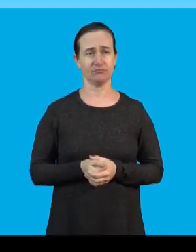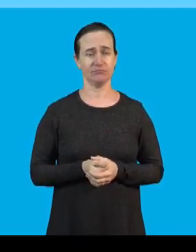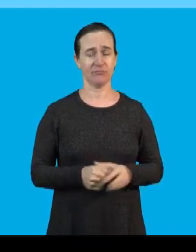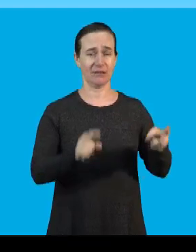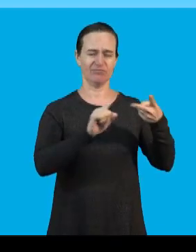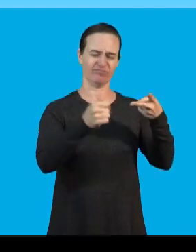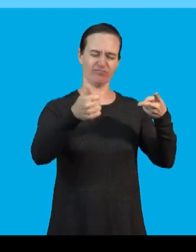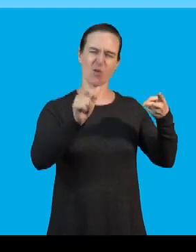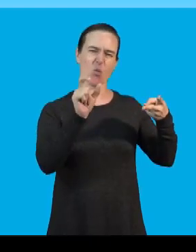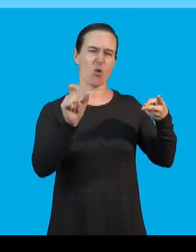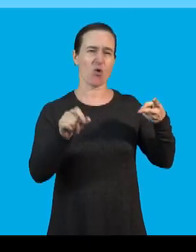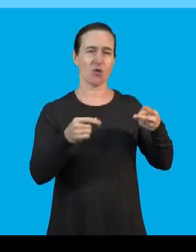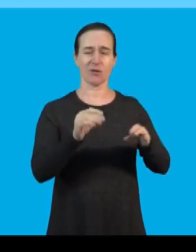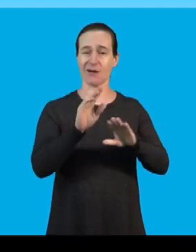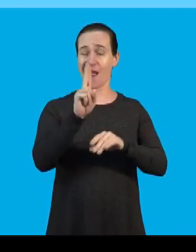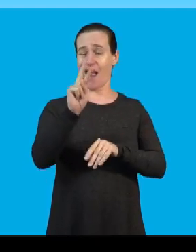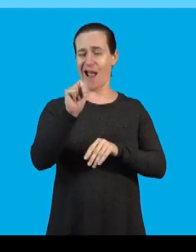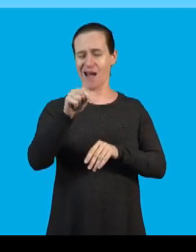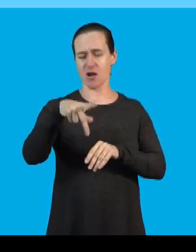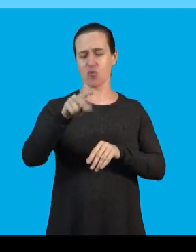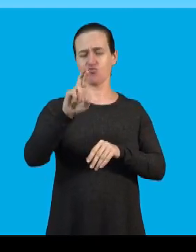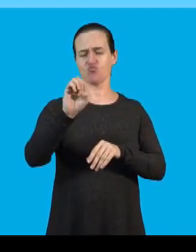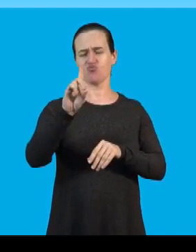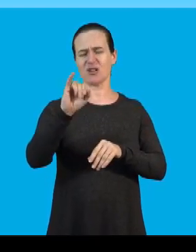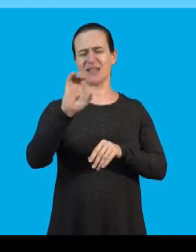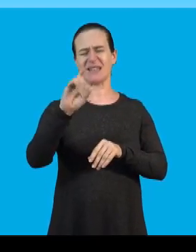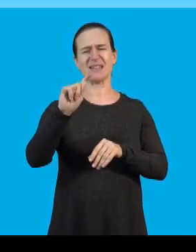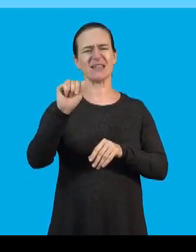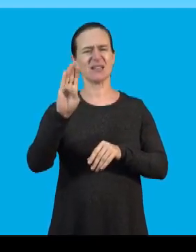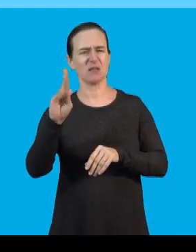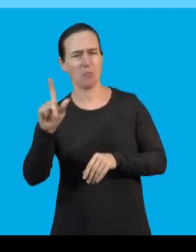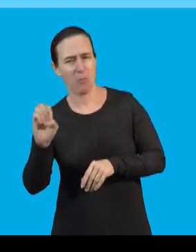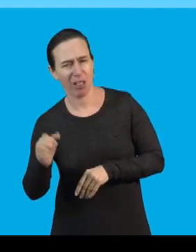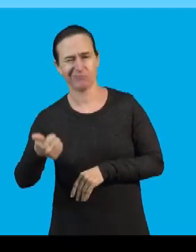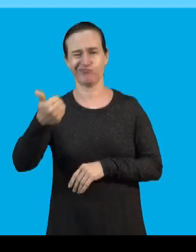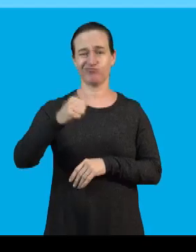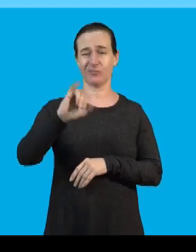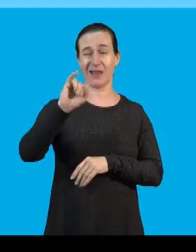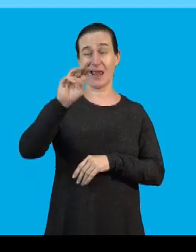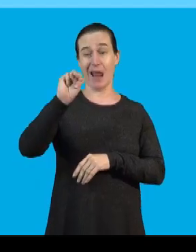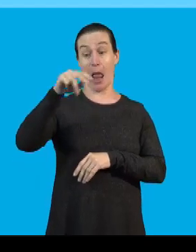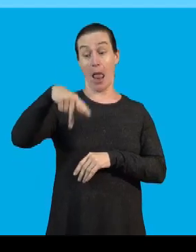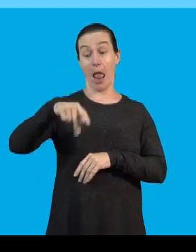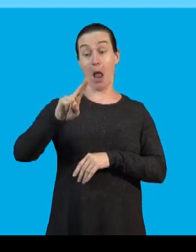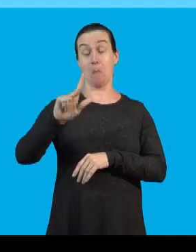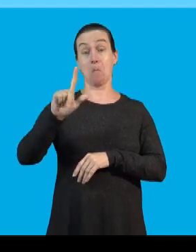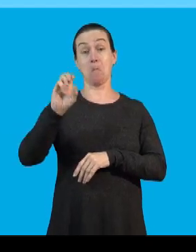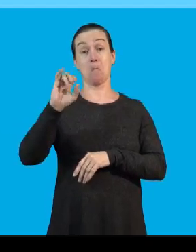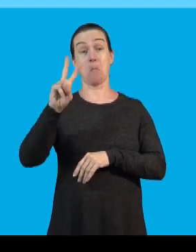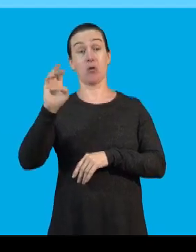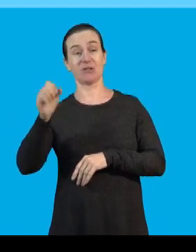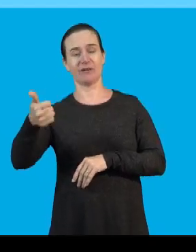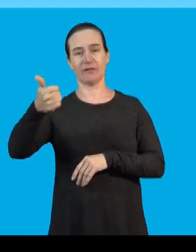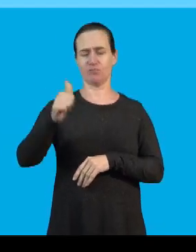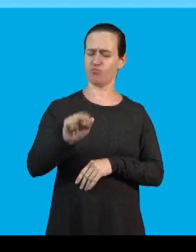have identified unpredictable, impulsive, as well as reckless. So let's just identify it